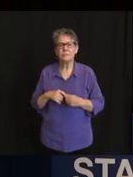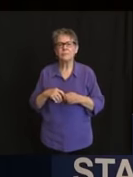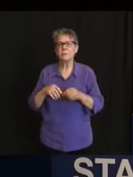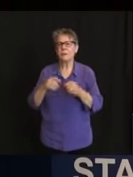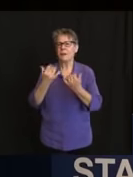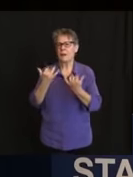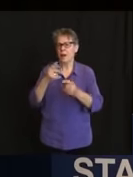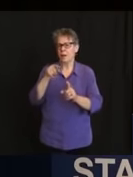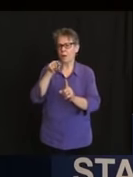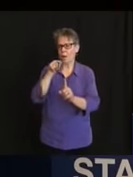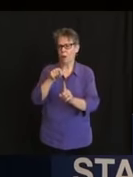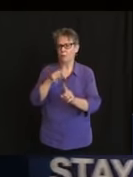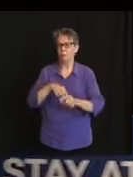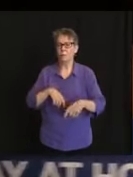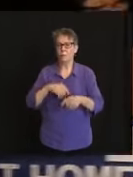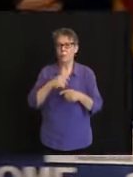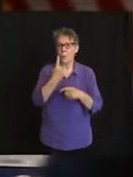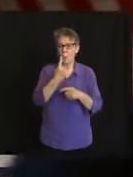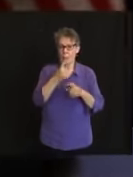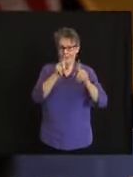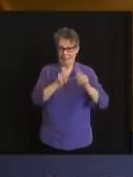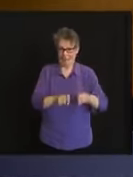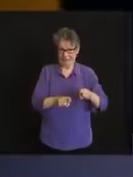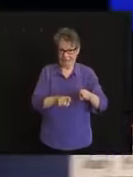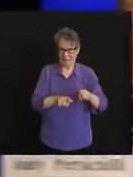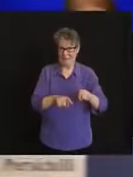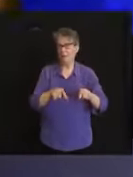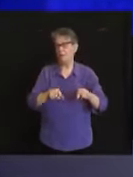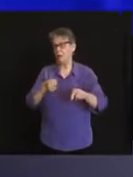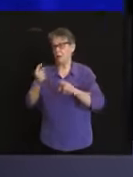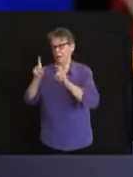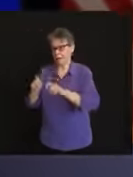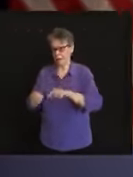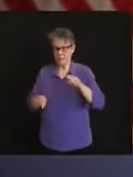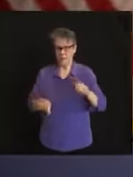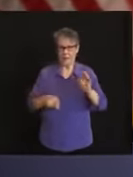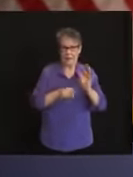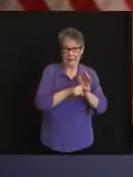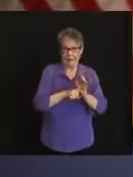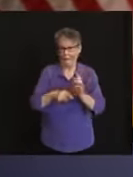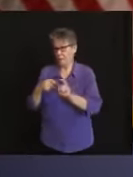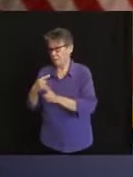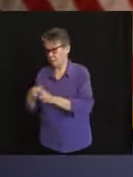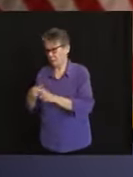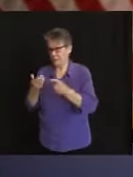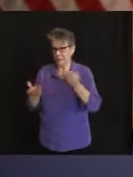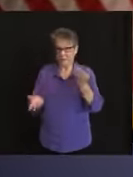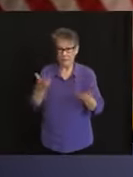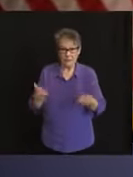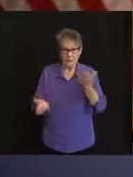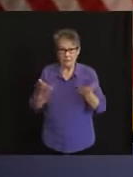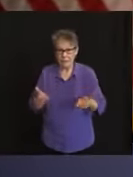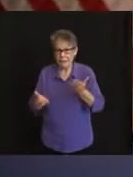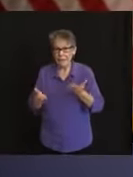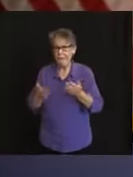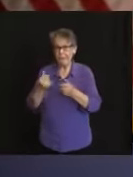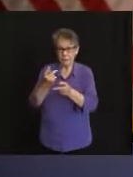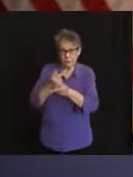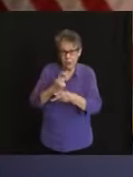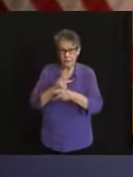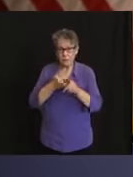facility. I'll give you, Matt, if you could move one way or the other. Matt Placken, I want to put you on the spot, but you're a good example of this